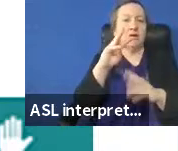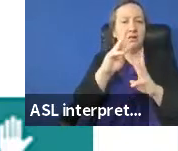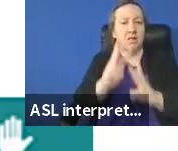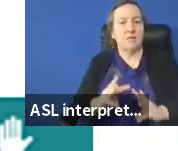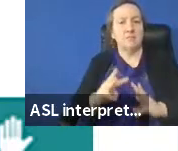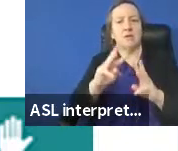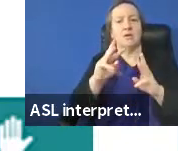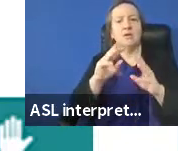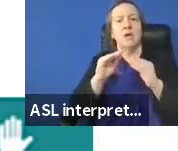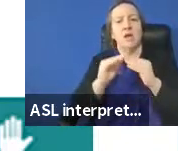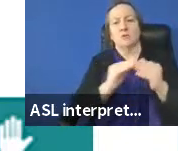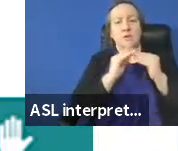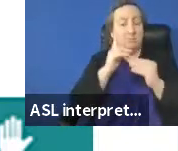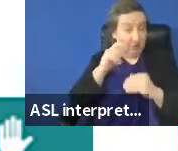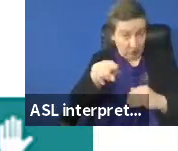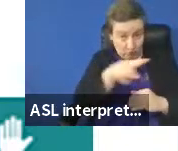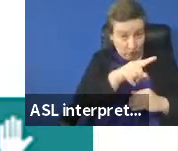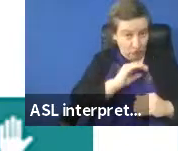hope. Thank you.